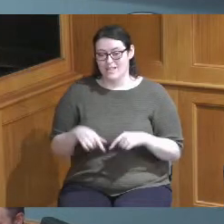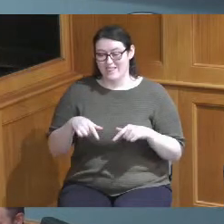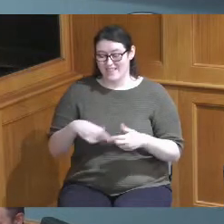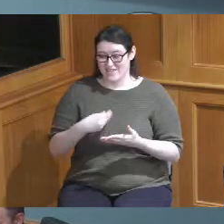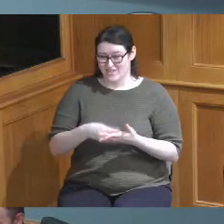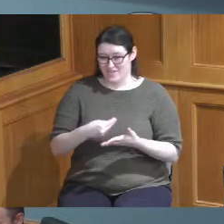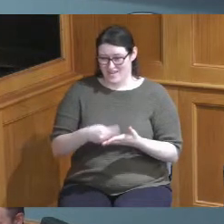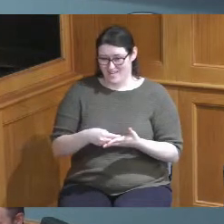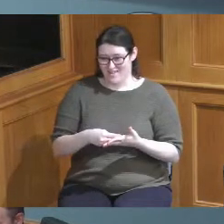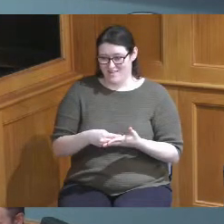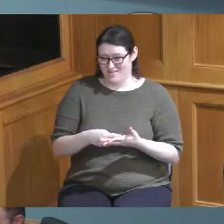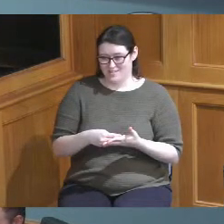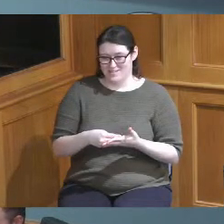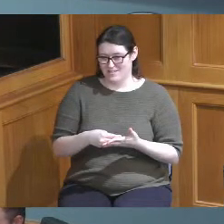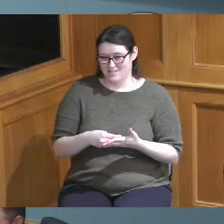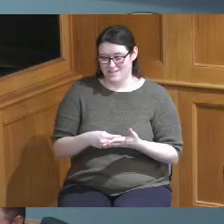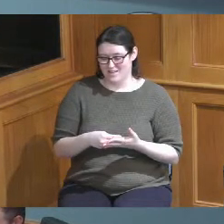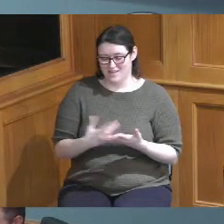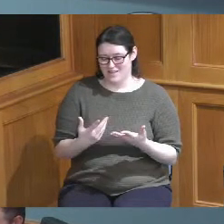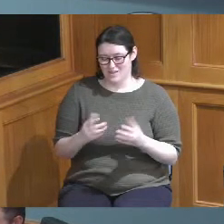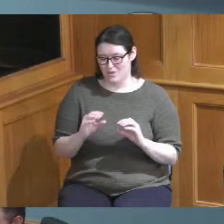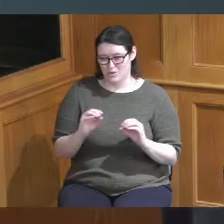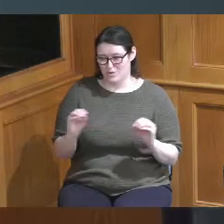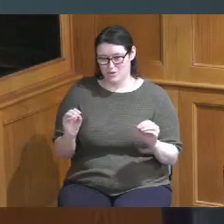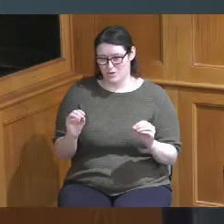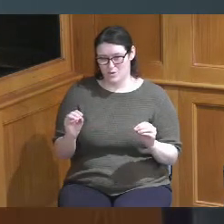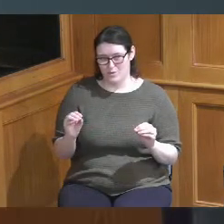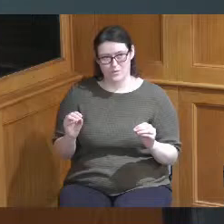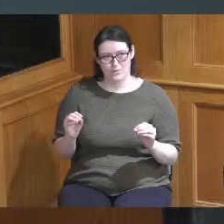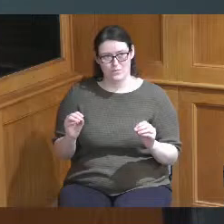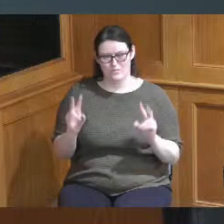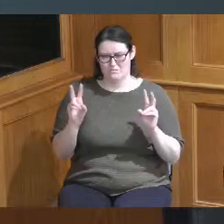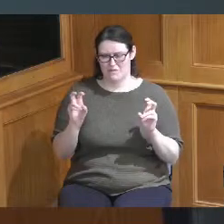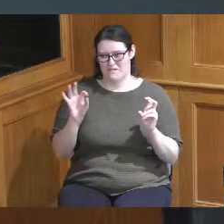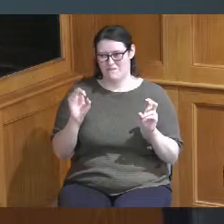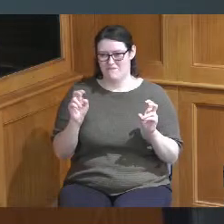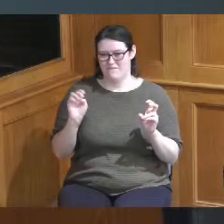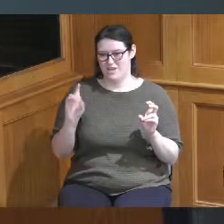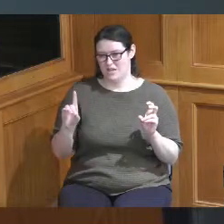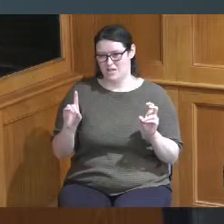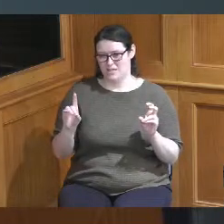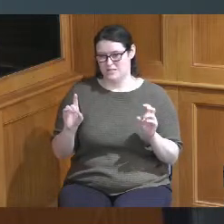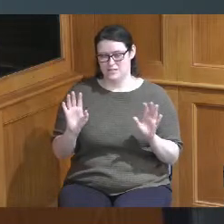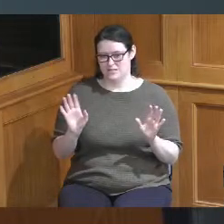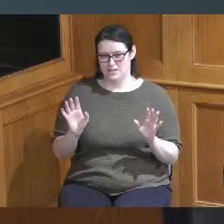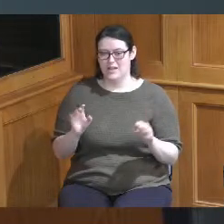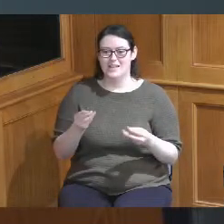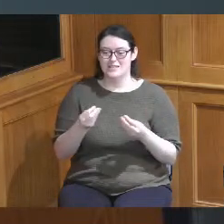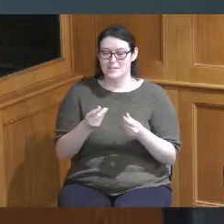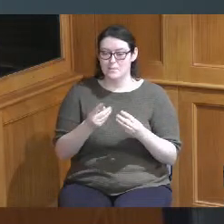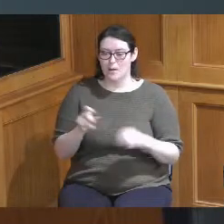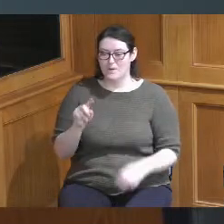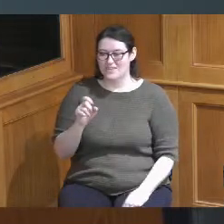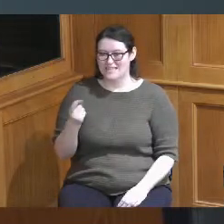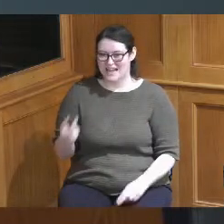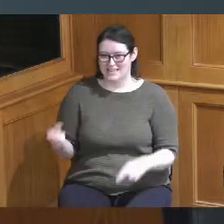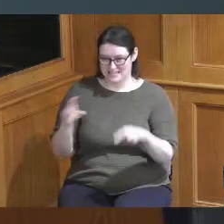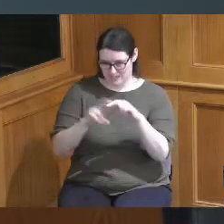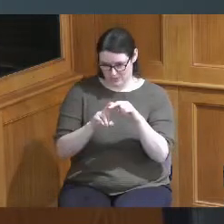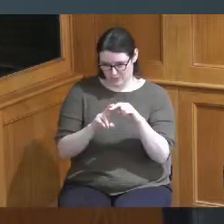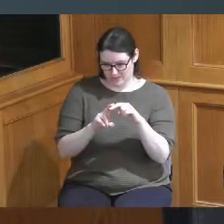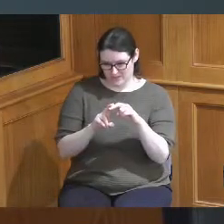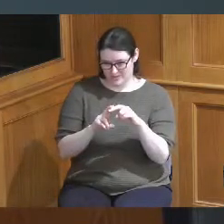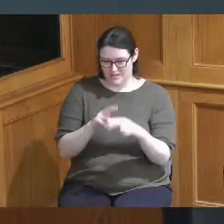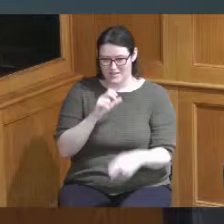fund, there is no such thing as a fund. It's a property tax increase, so it